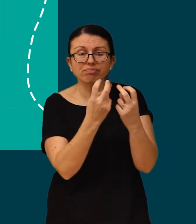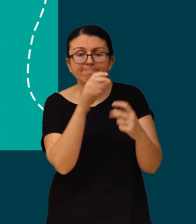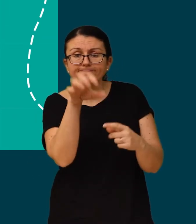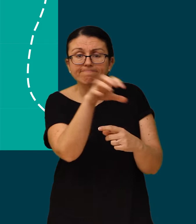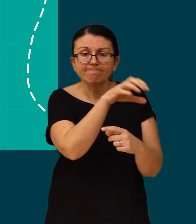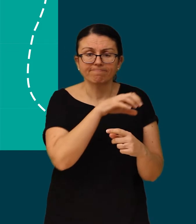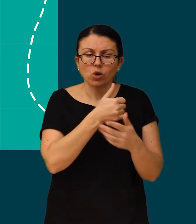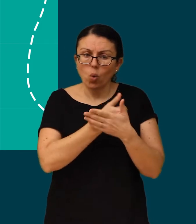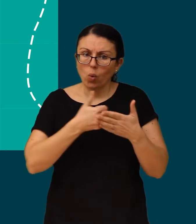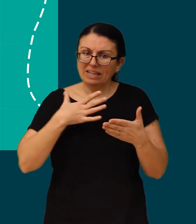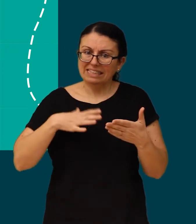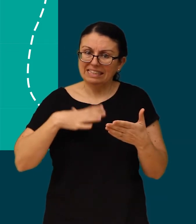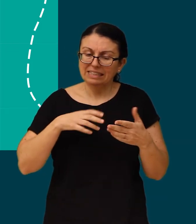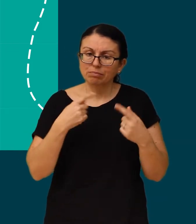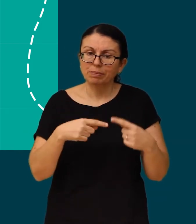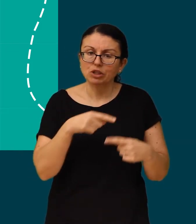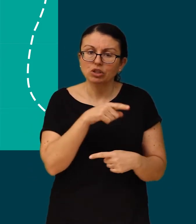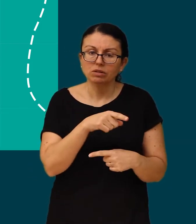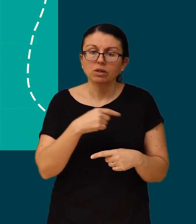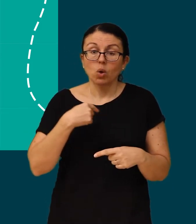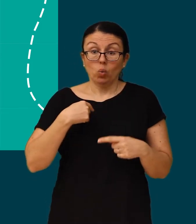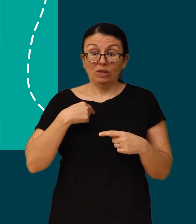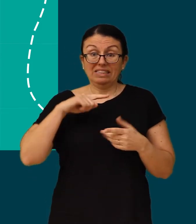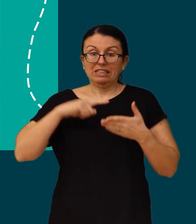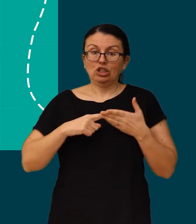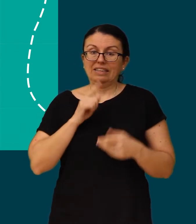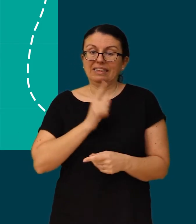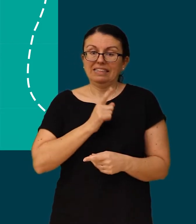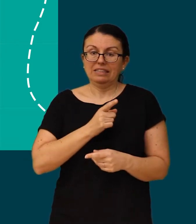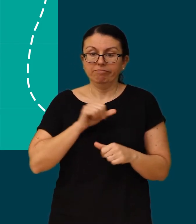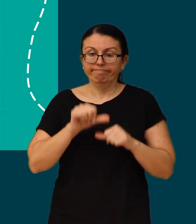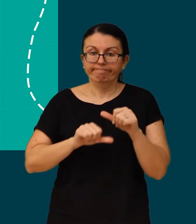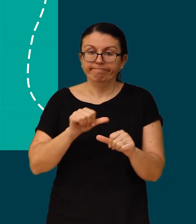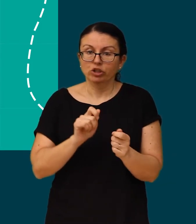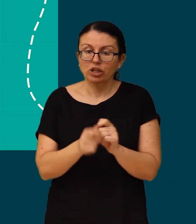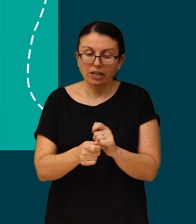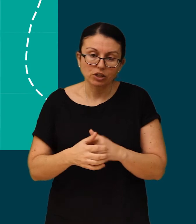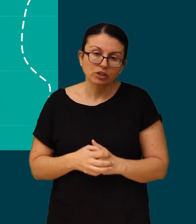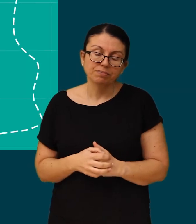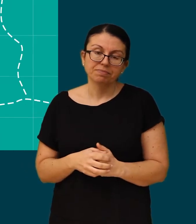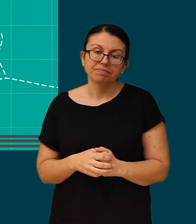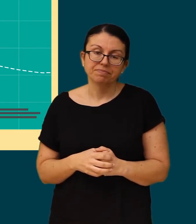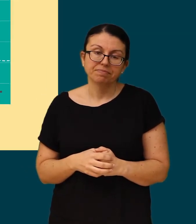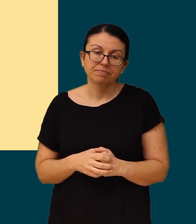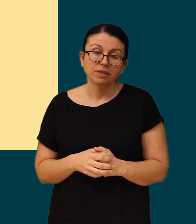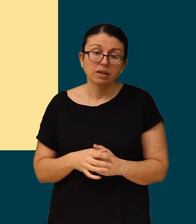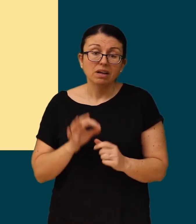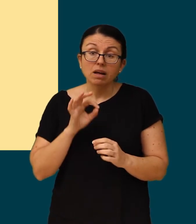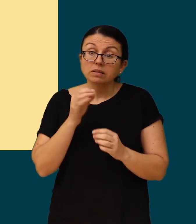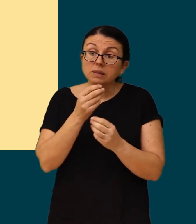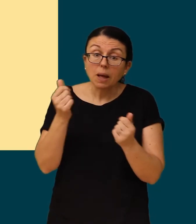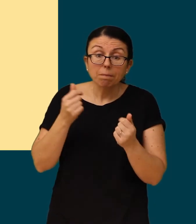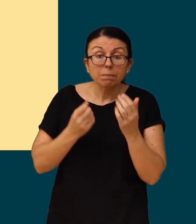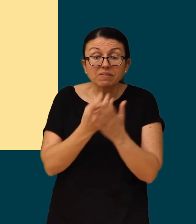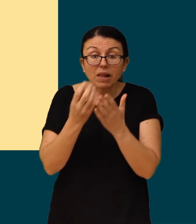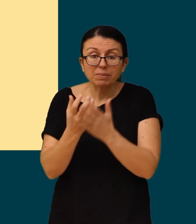Changes to scheduled monuments always need permission. We make the decisions on those proposed changes. And some